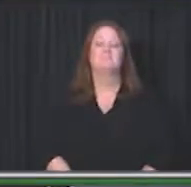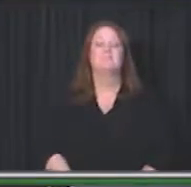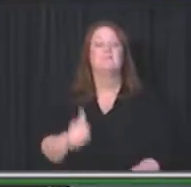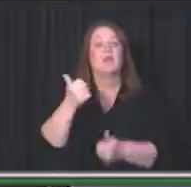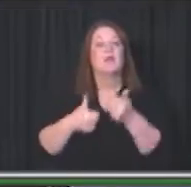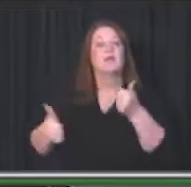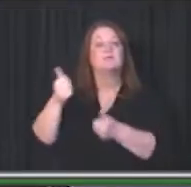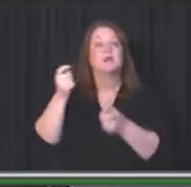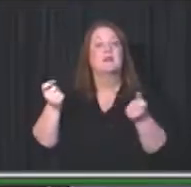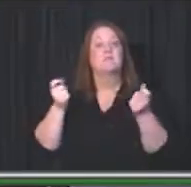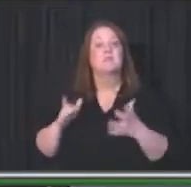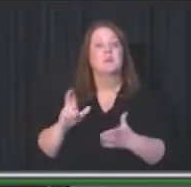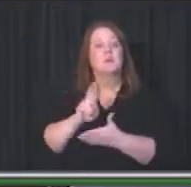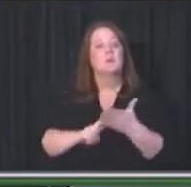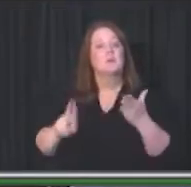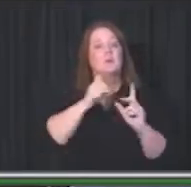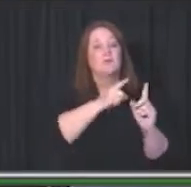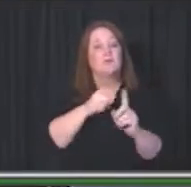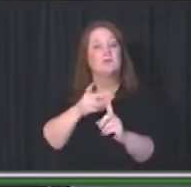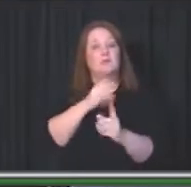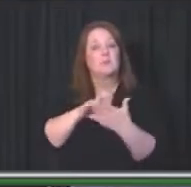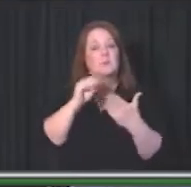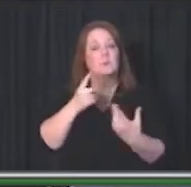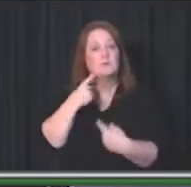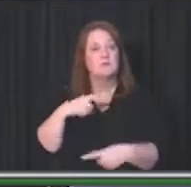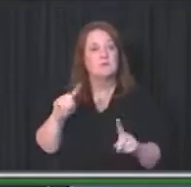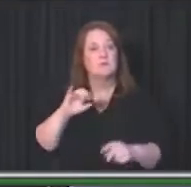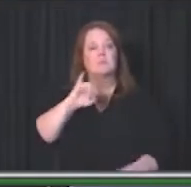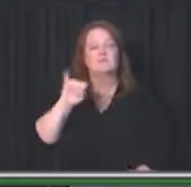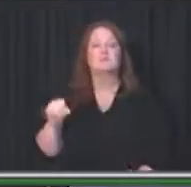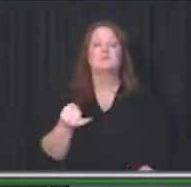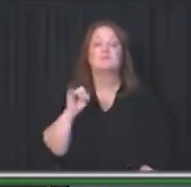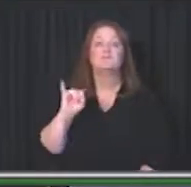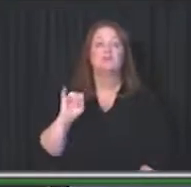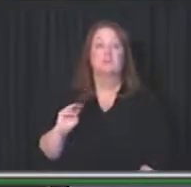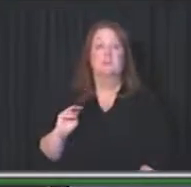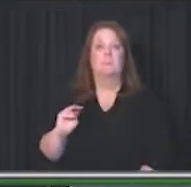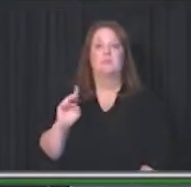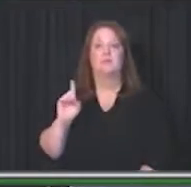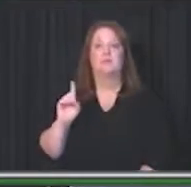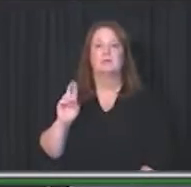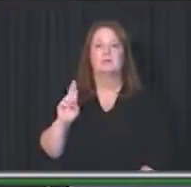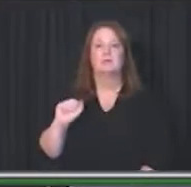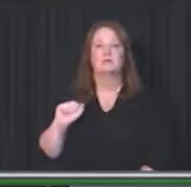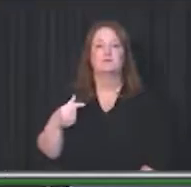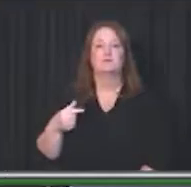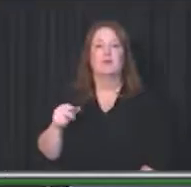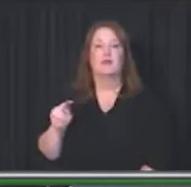Executive Director, University Initiatives and Student Success, Jim Dragna.